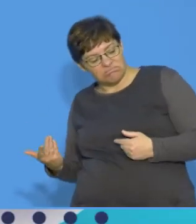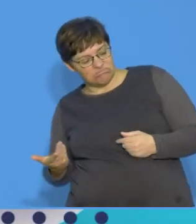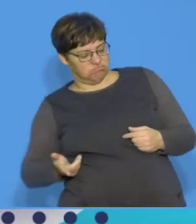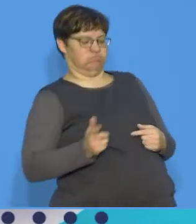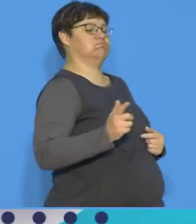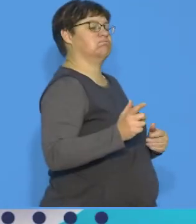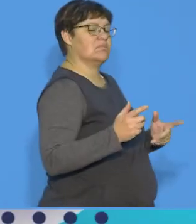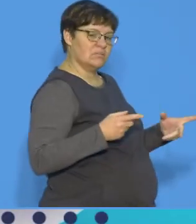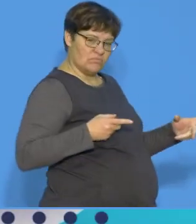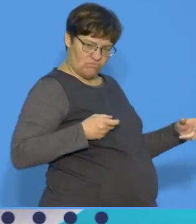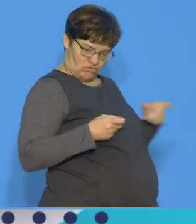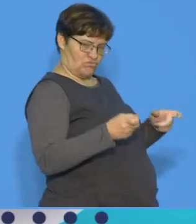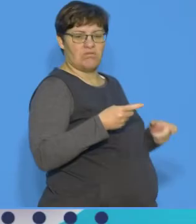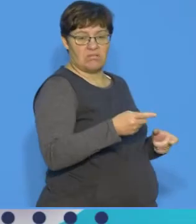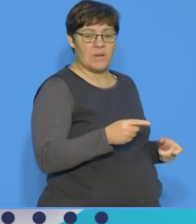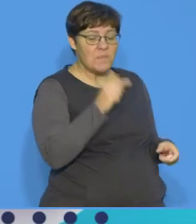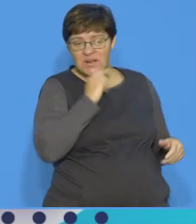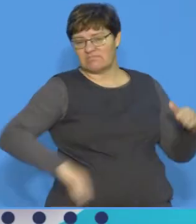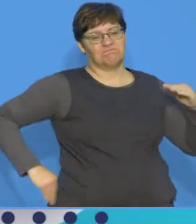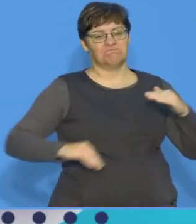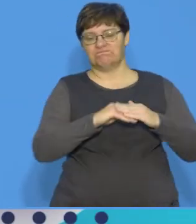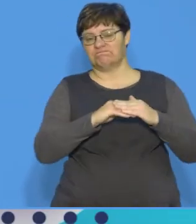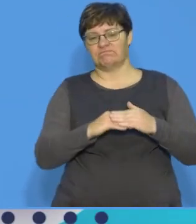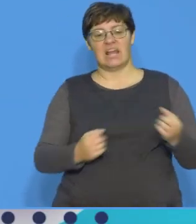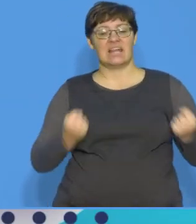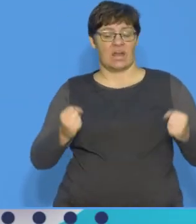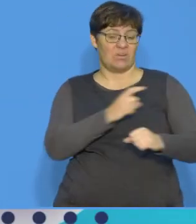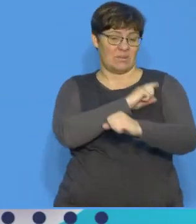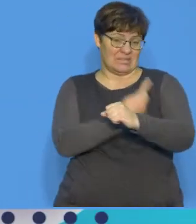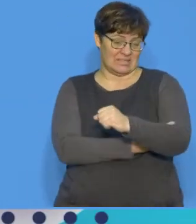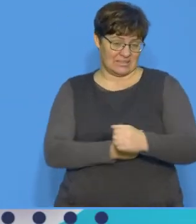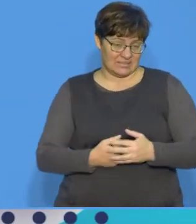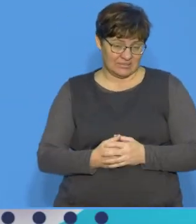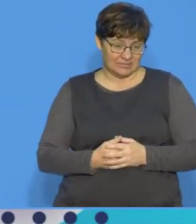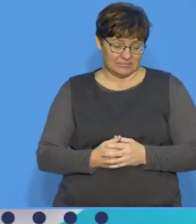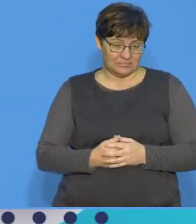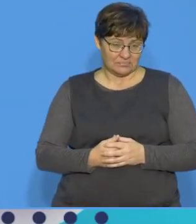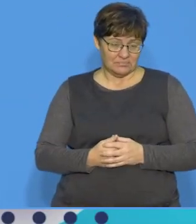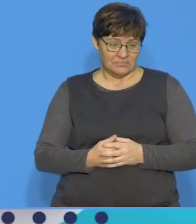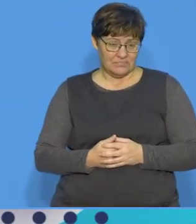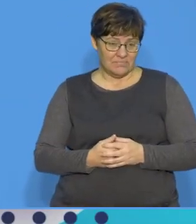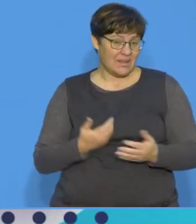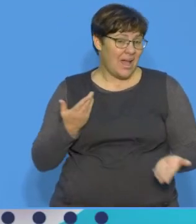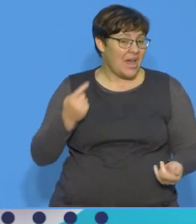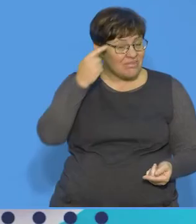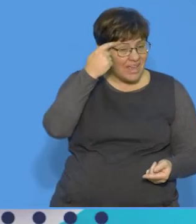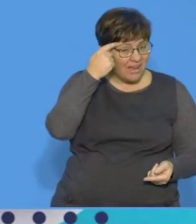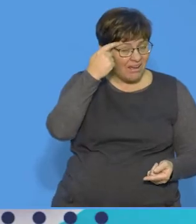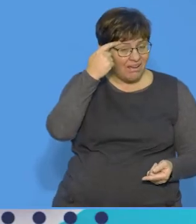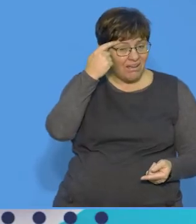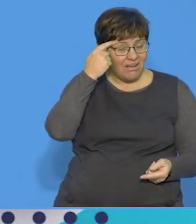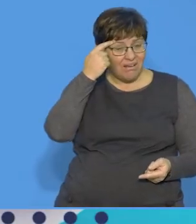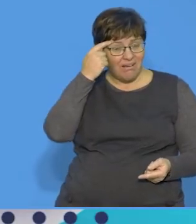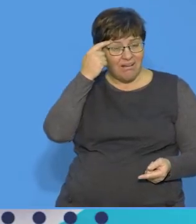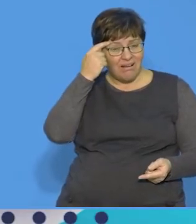have hit carrying capacity. Maybe we've actually even gone beyond